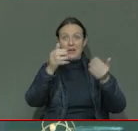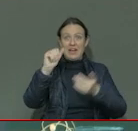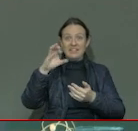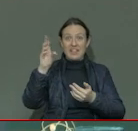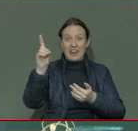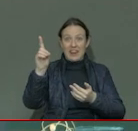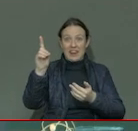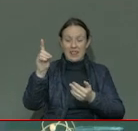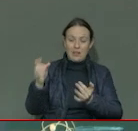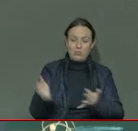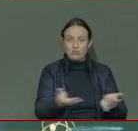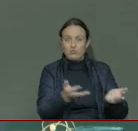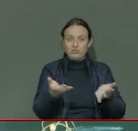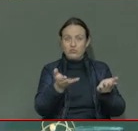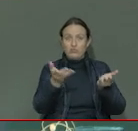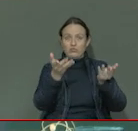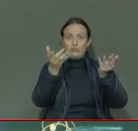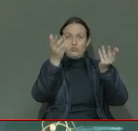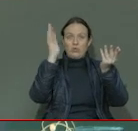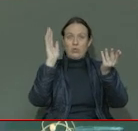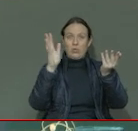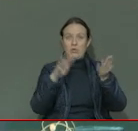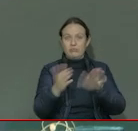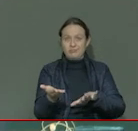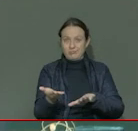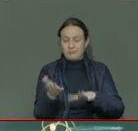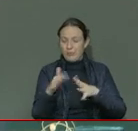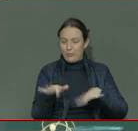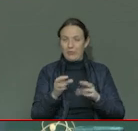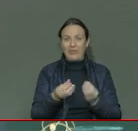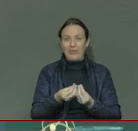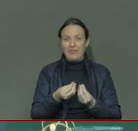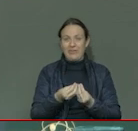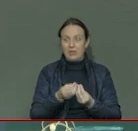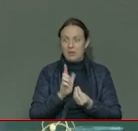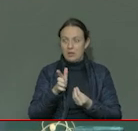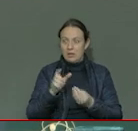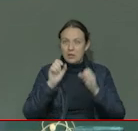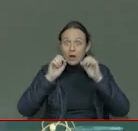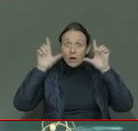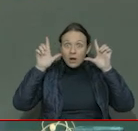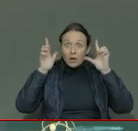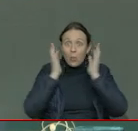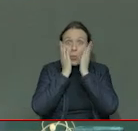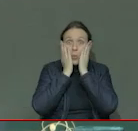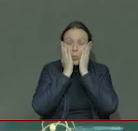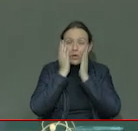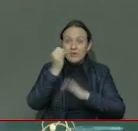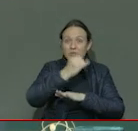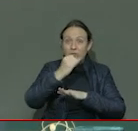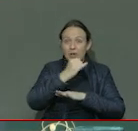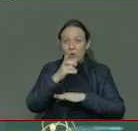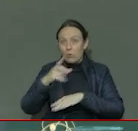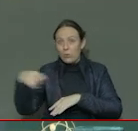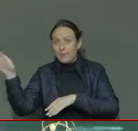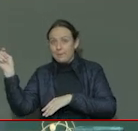that's on the ground will eventually dissolve, right? And then when they realize this, Pi leaves the island. We're going to speak about